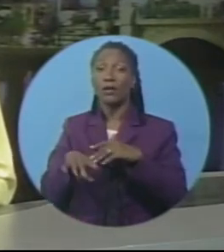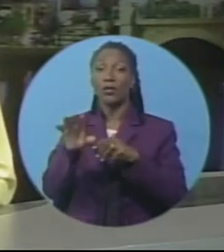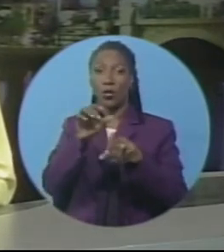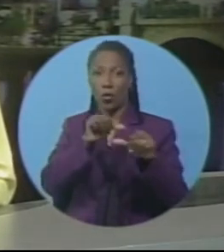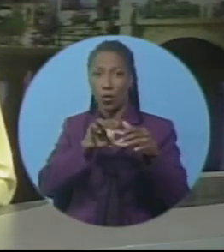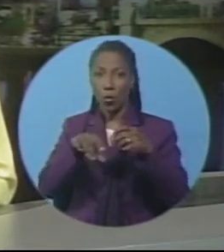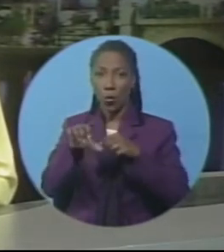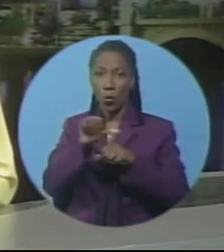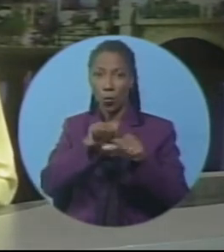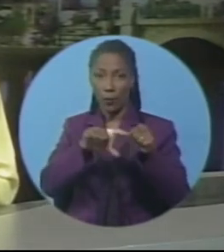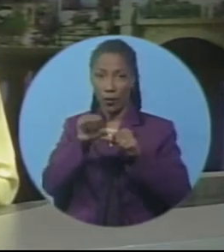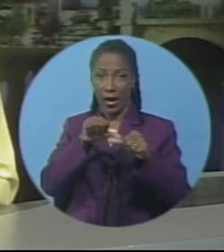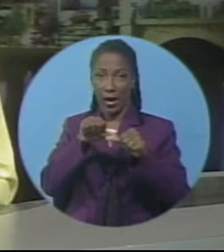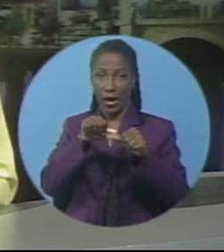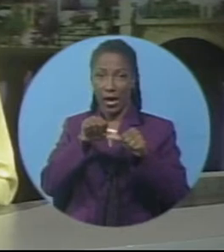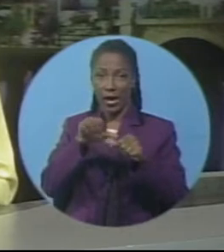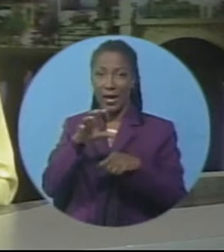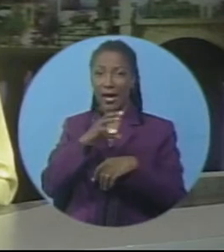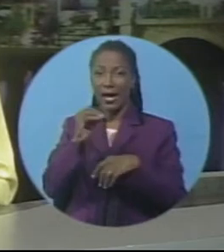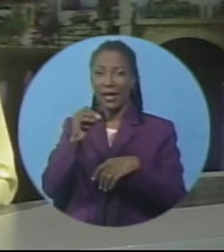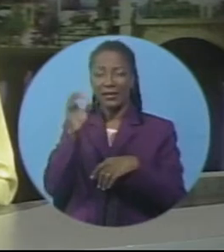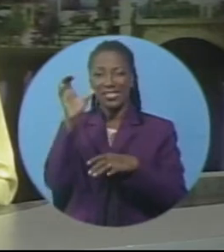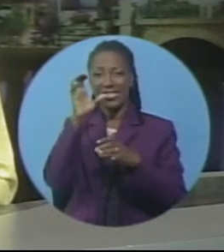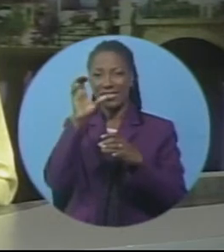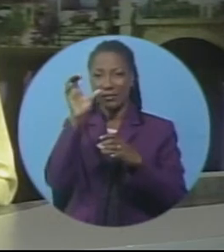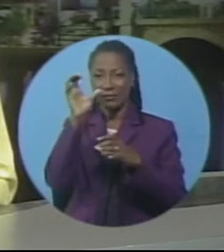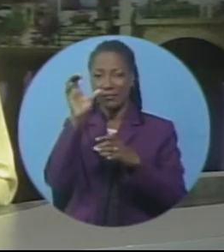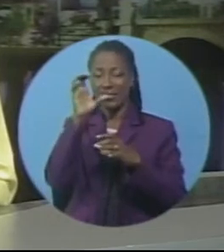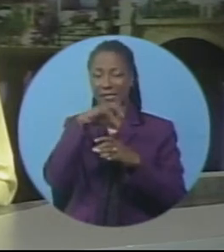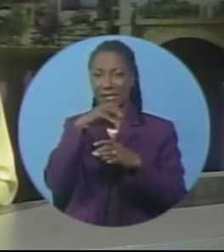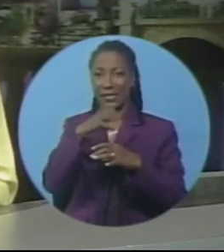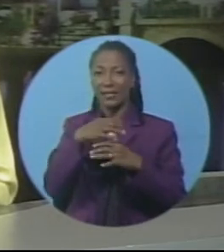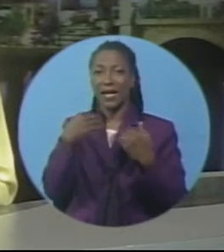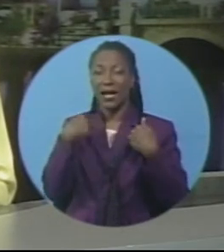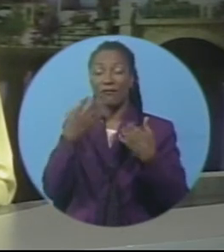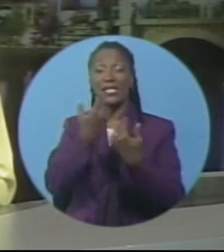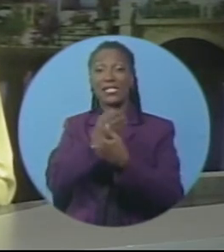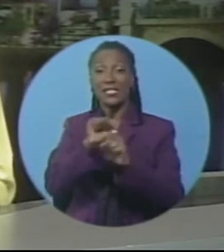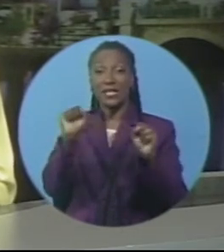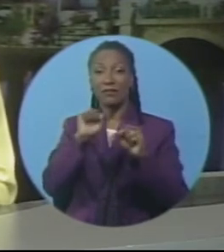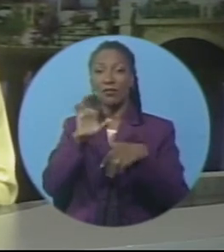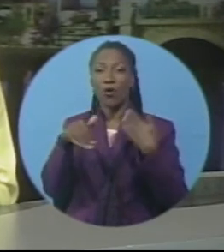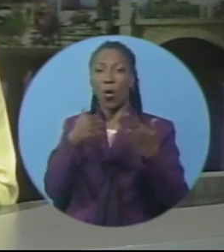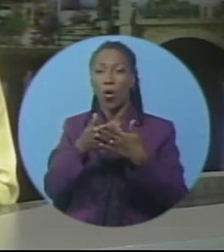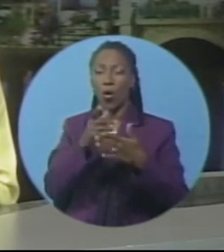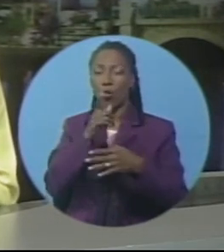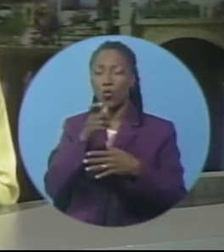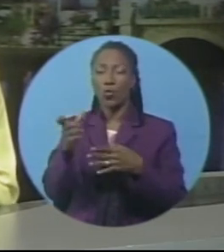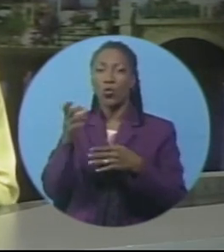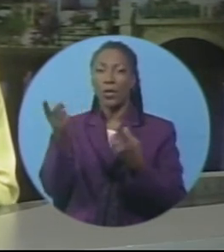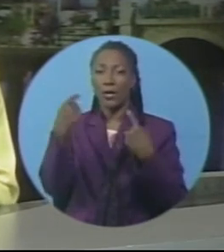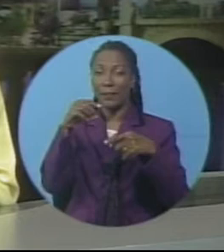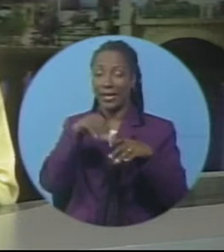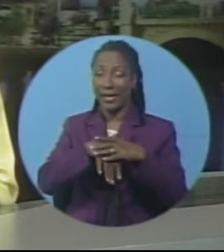Immigration Department is seeking to ensure the safety of all who use Barbados's ports of